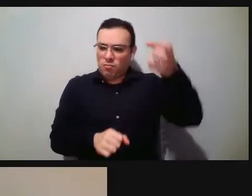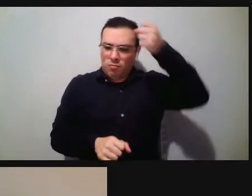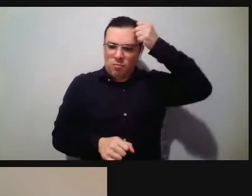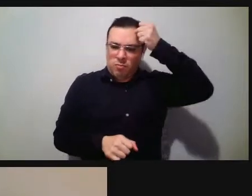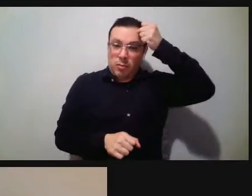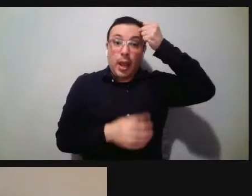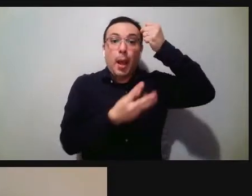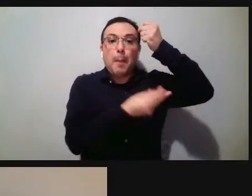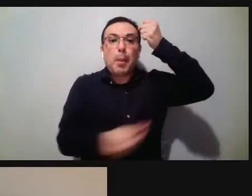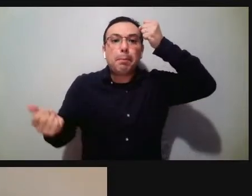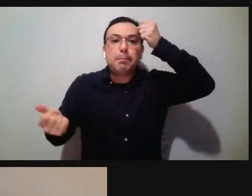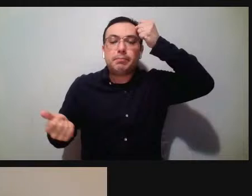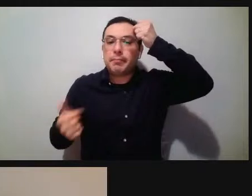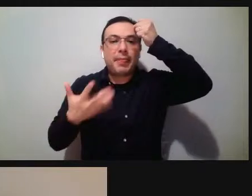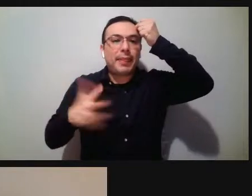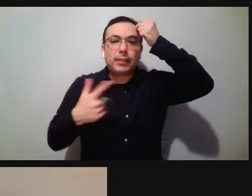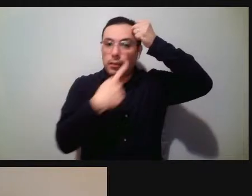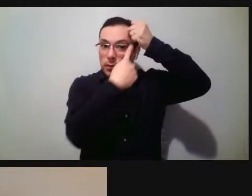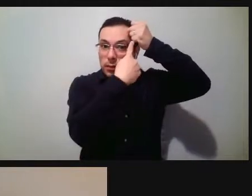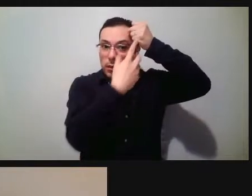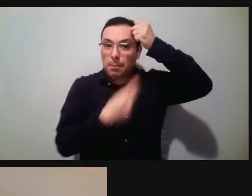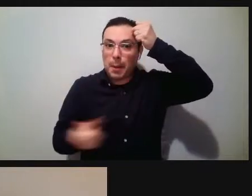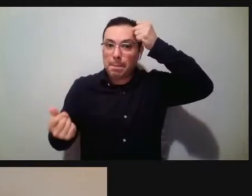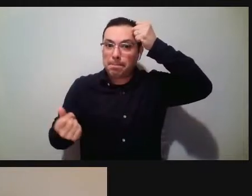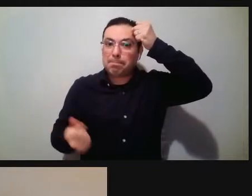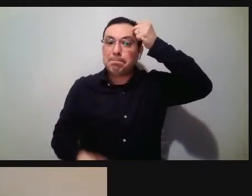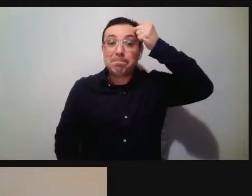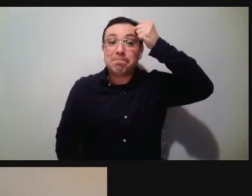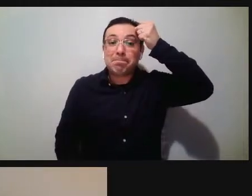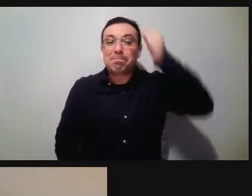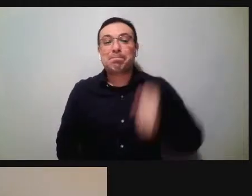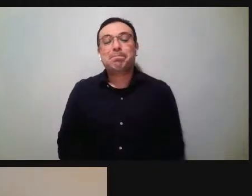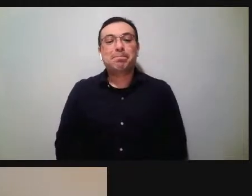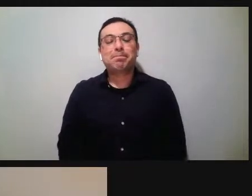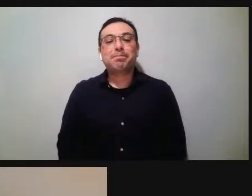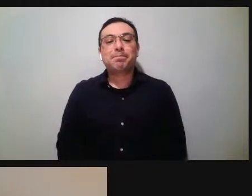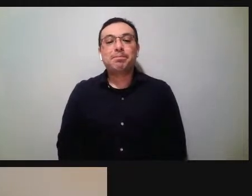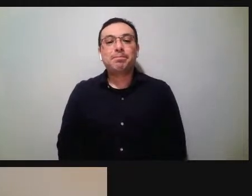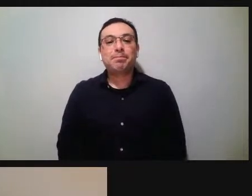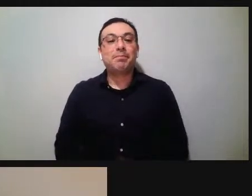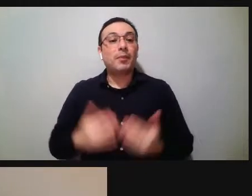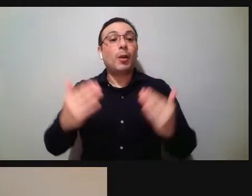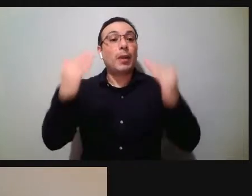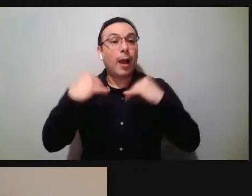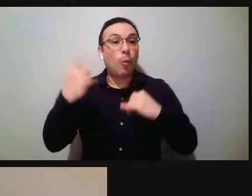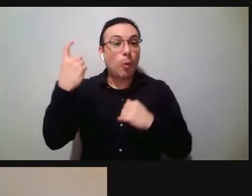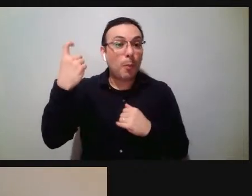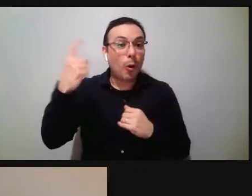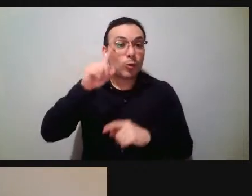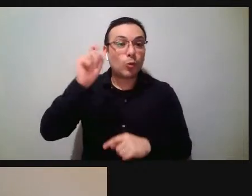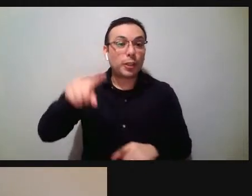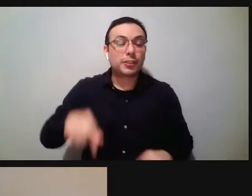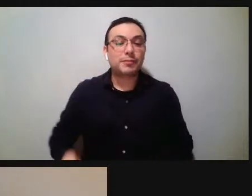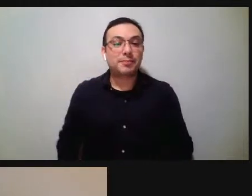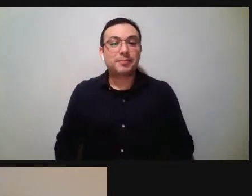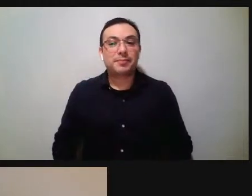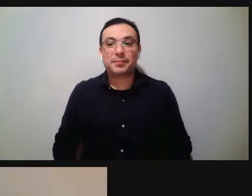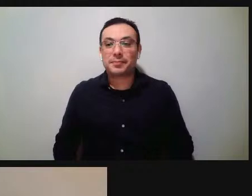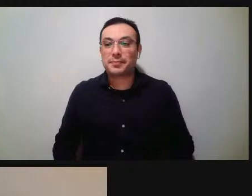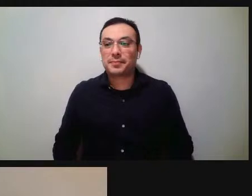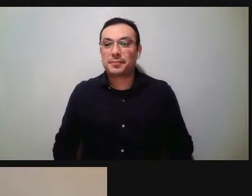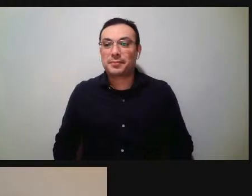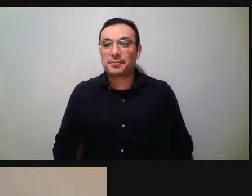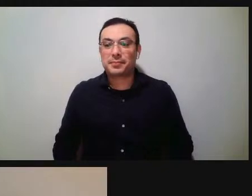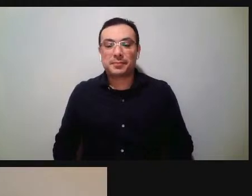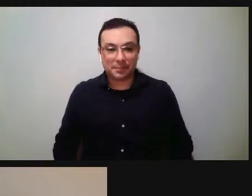We have one more question. I'm trying to transfer it really quickly. What is the percentage of people who had COVID and